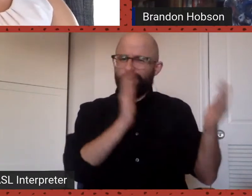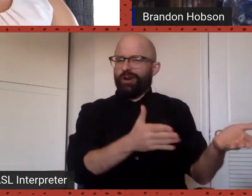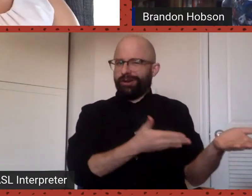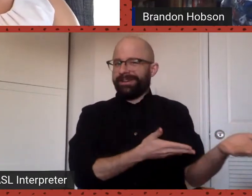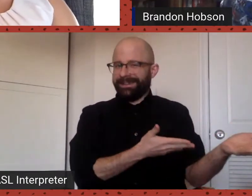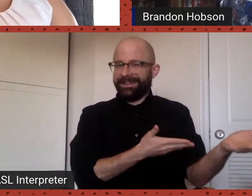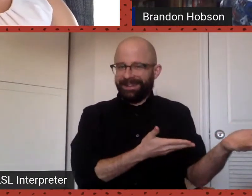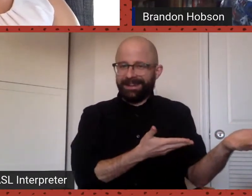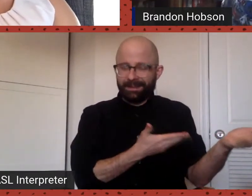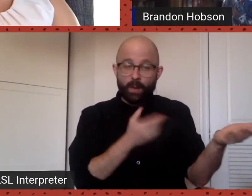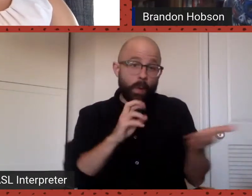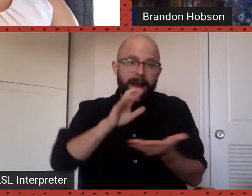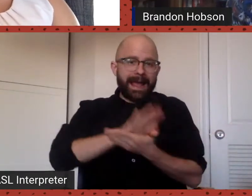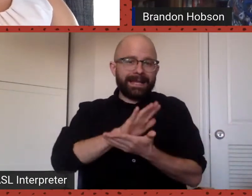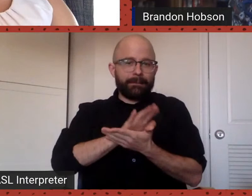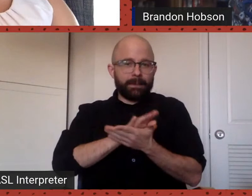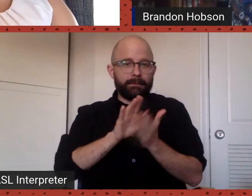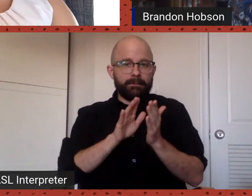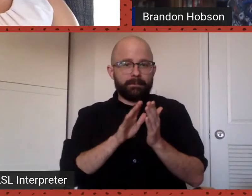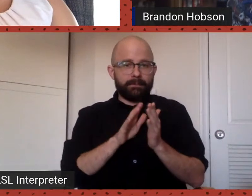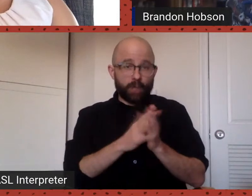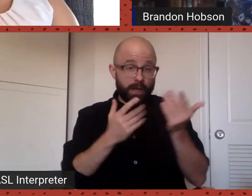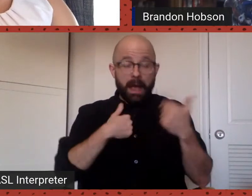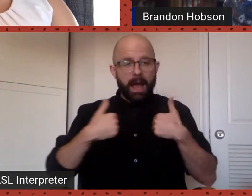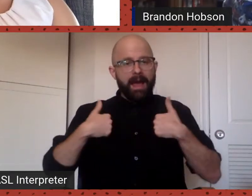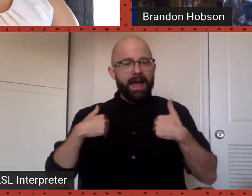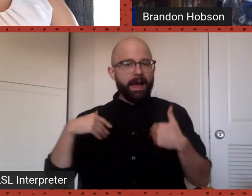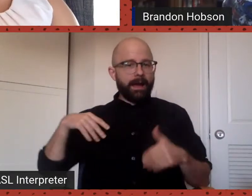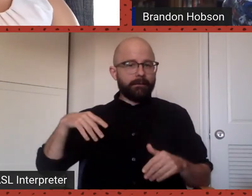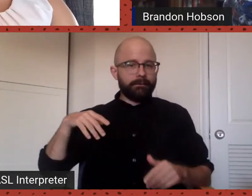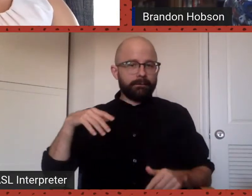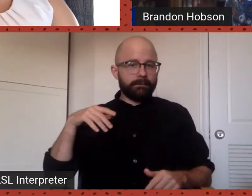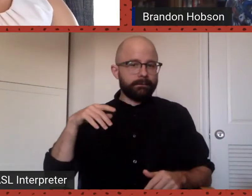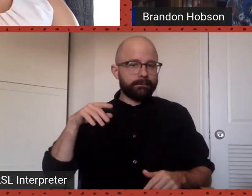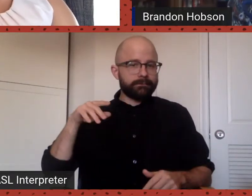Or an academic book. I do have a doctorate from